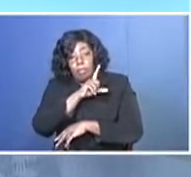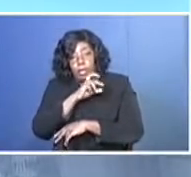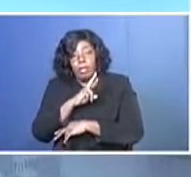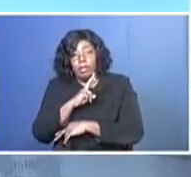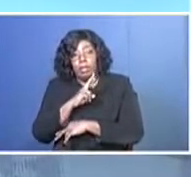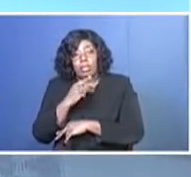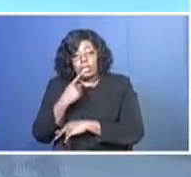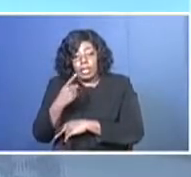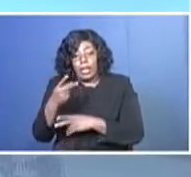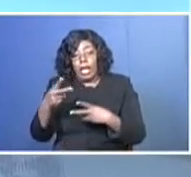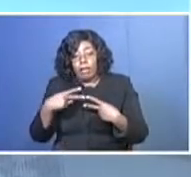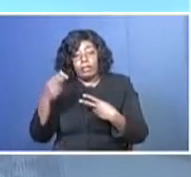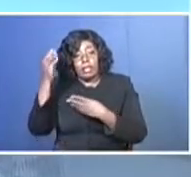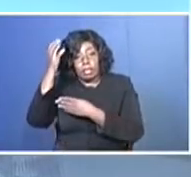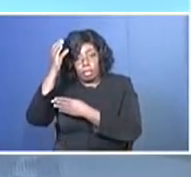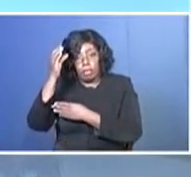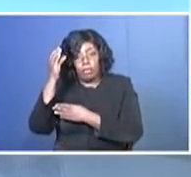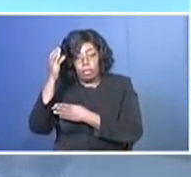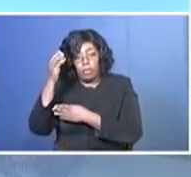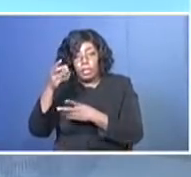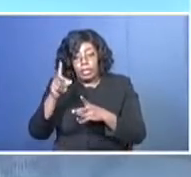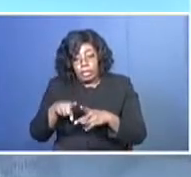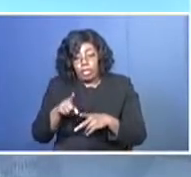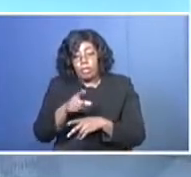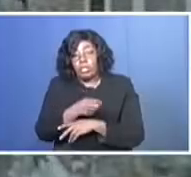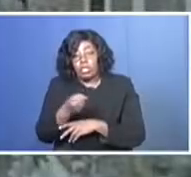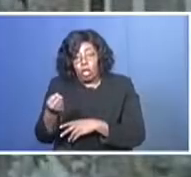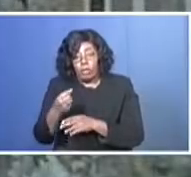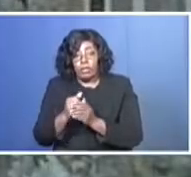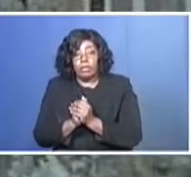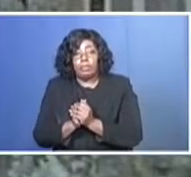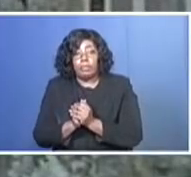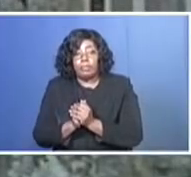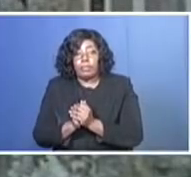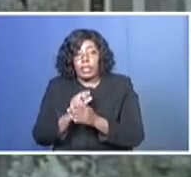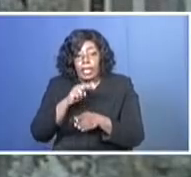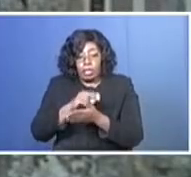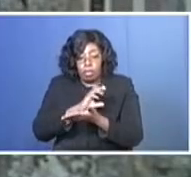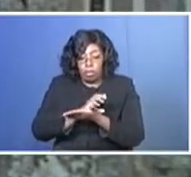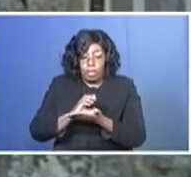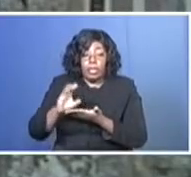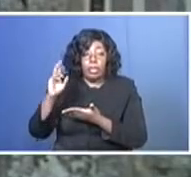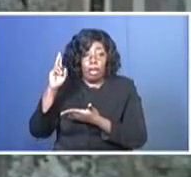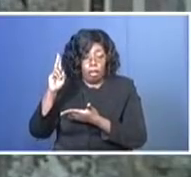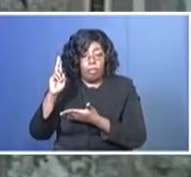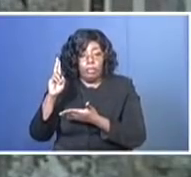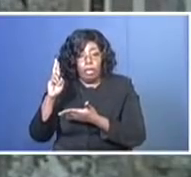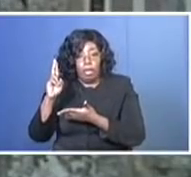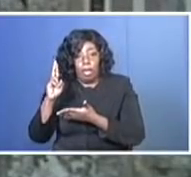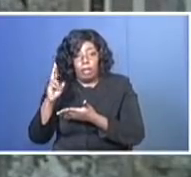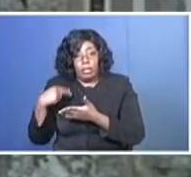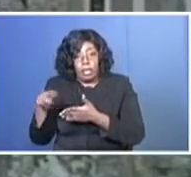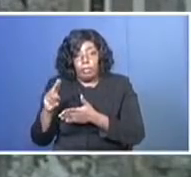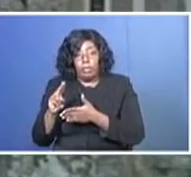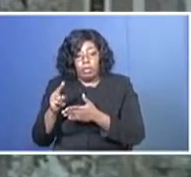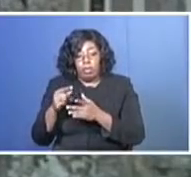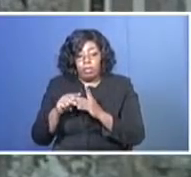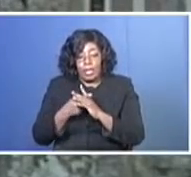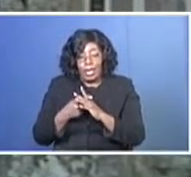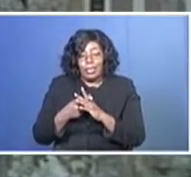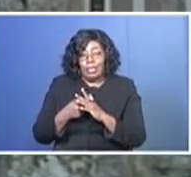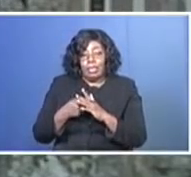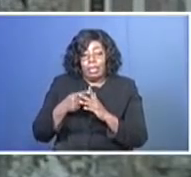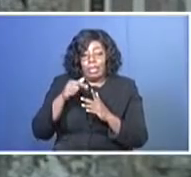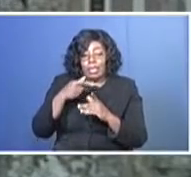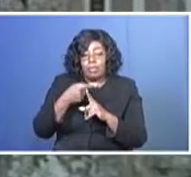initial concerns that must be addressed. Our National Cleanup Campaign will begin either the end of this month or early next